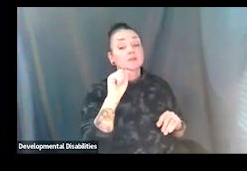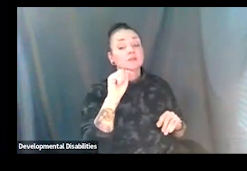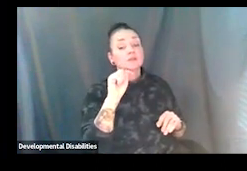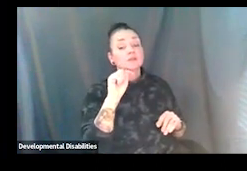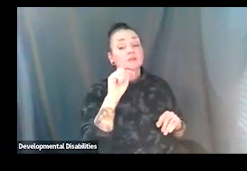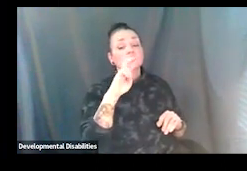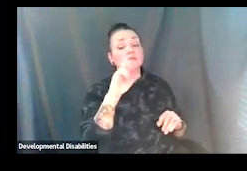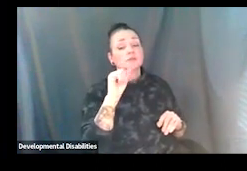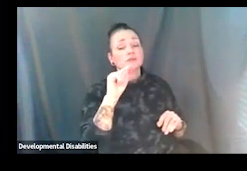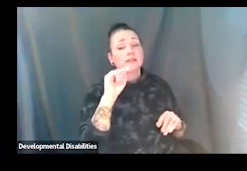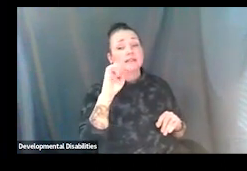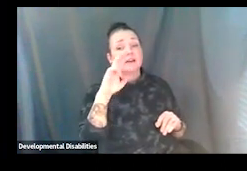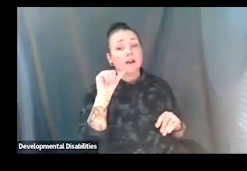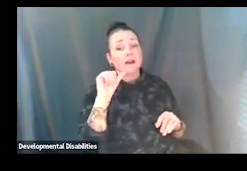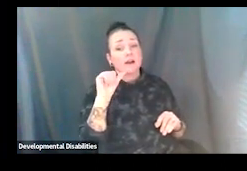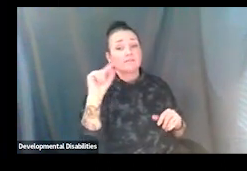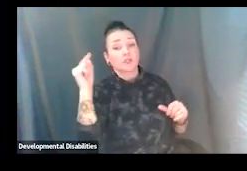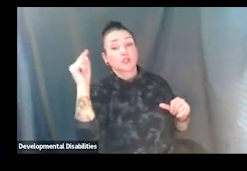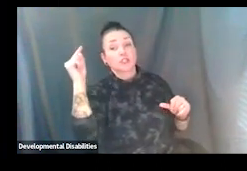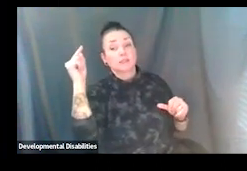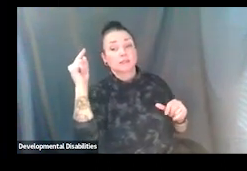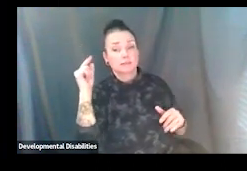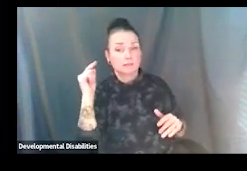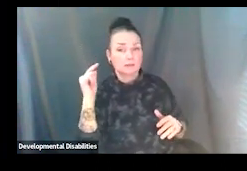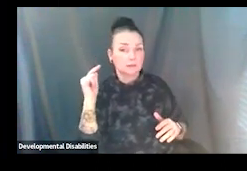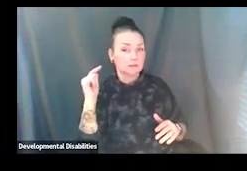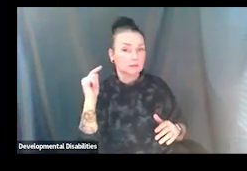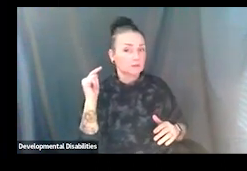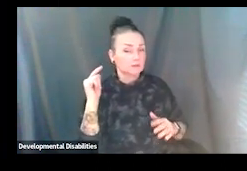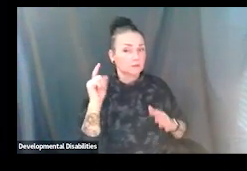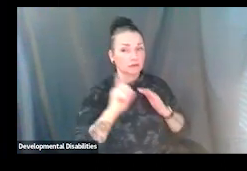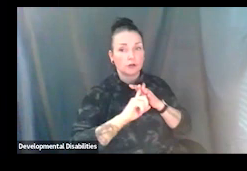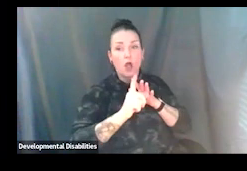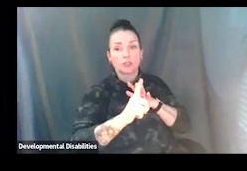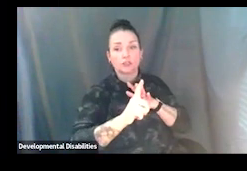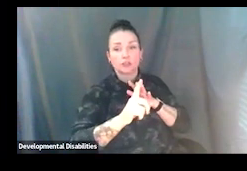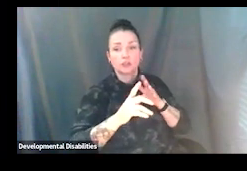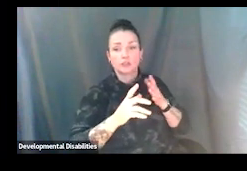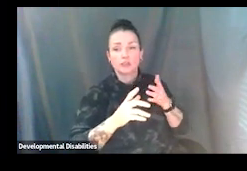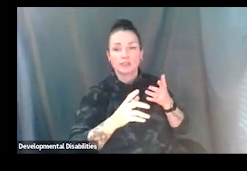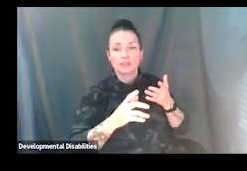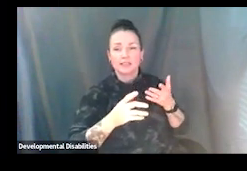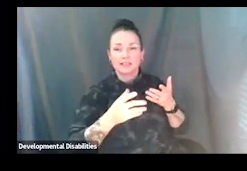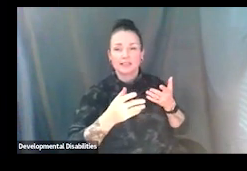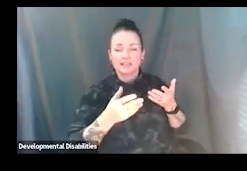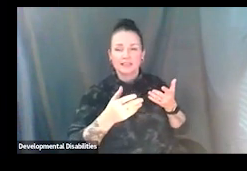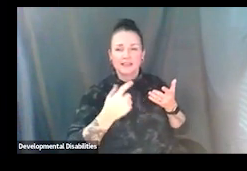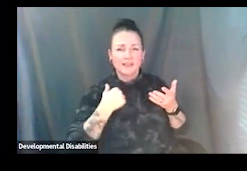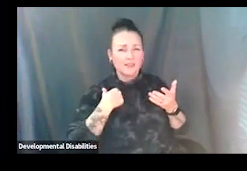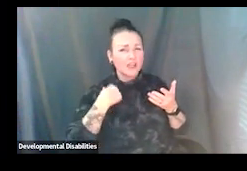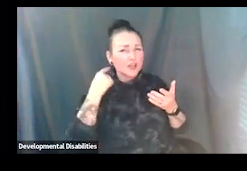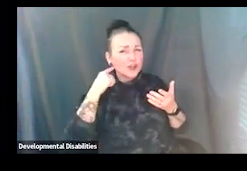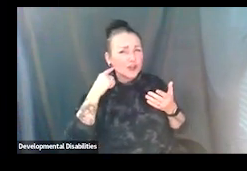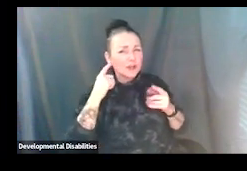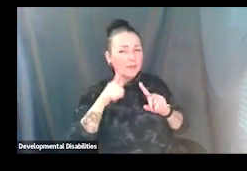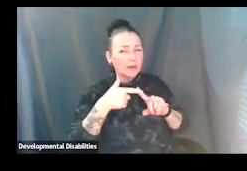the like the corrosive nature of the powder, that it could cause damaged